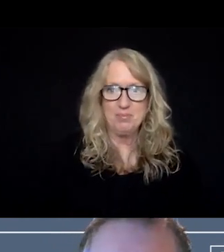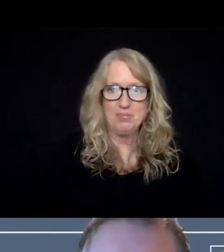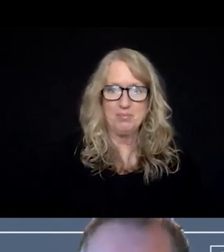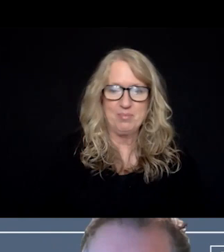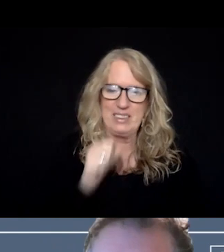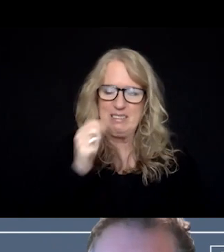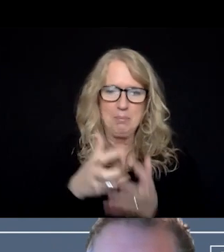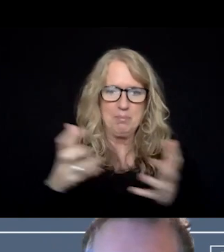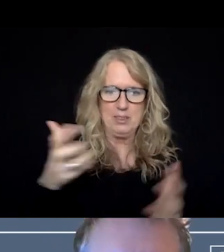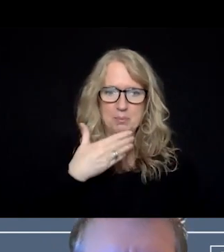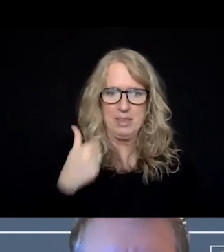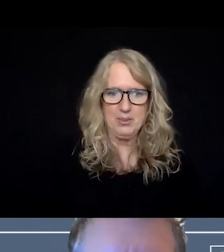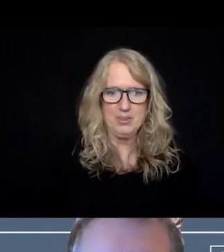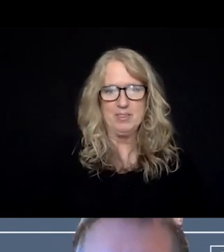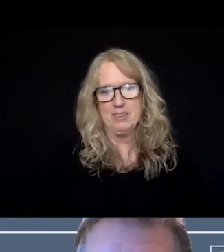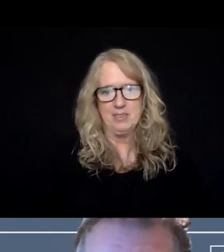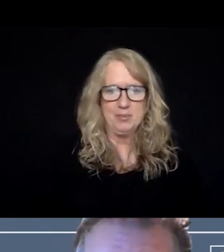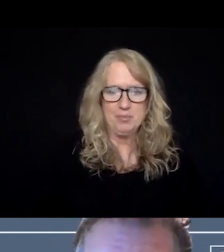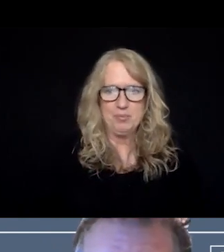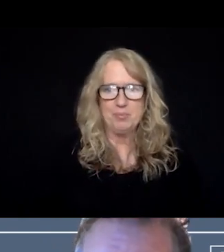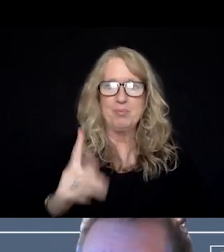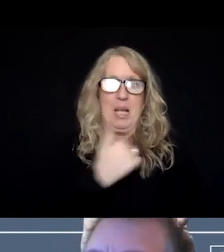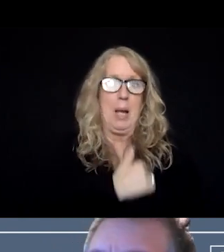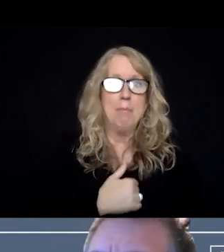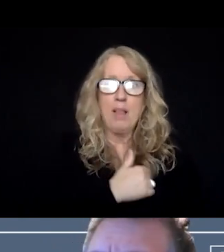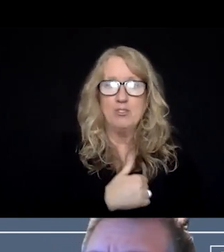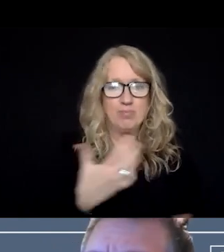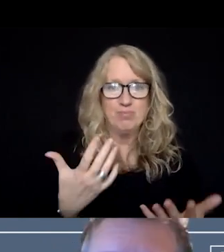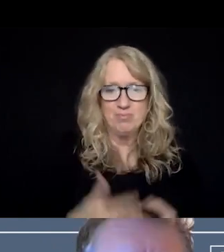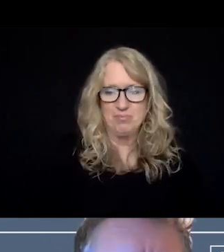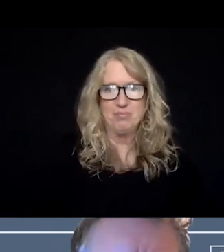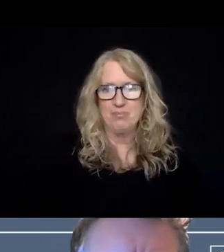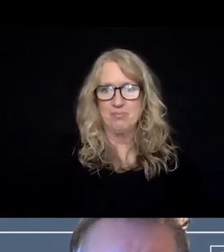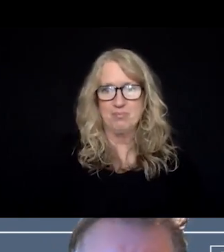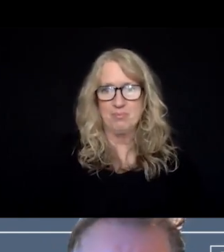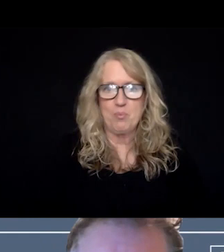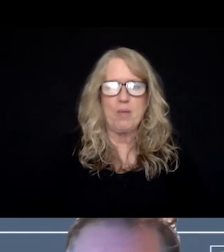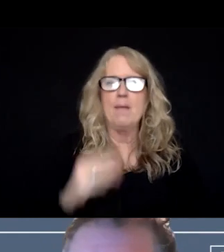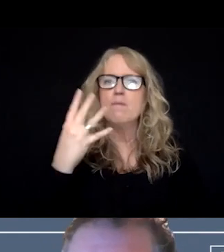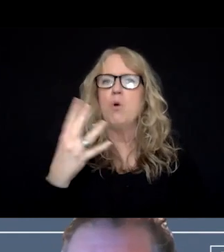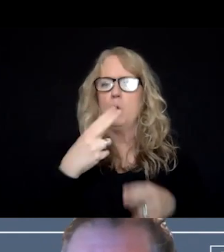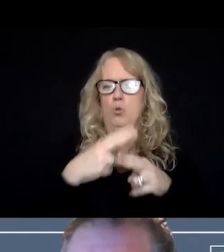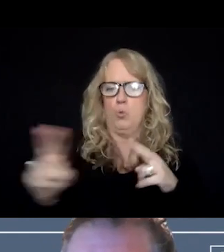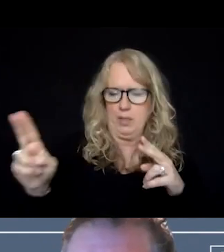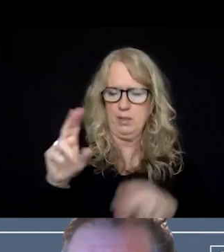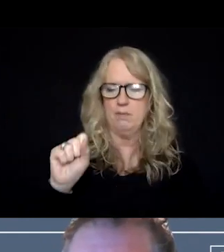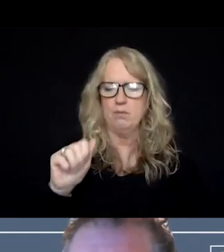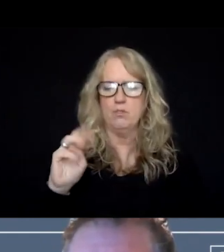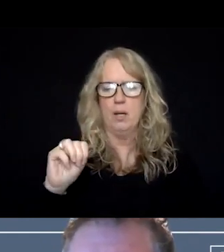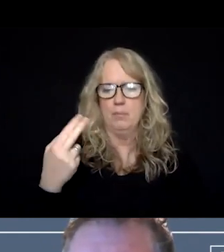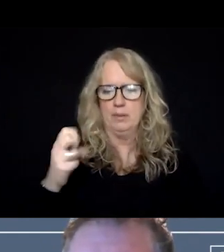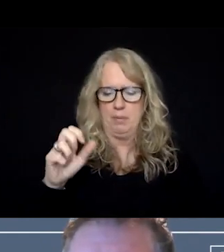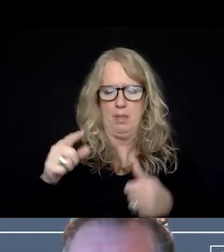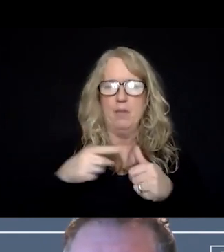Not much. Okay. Apologies for that. I've got 4 quick updates from SAMHSA's side.